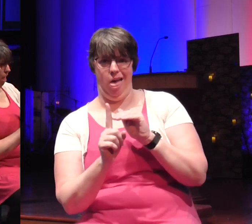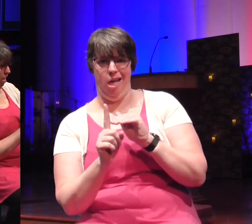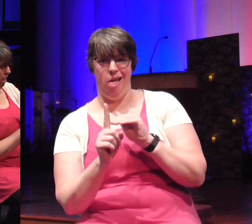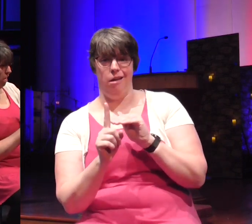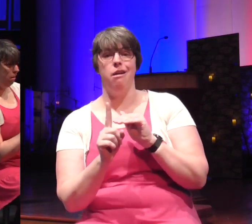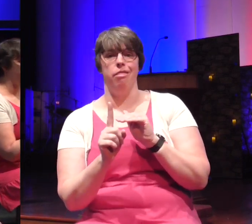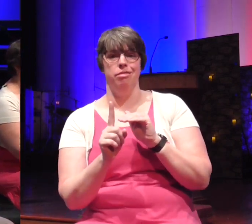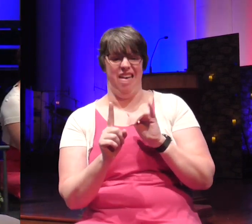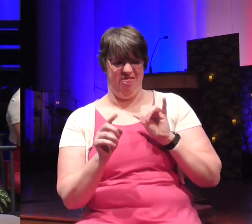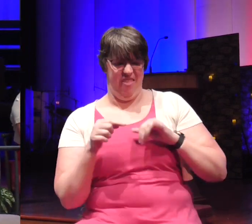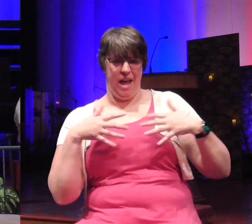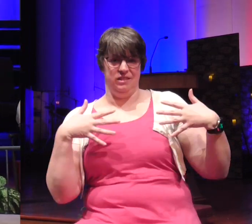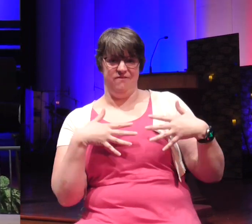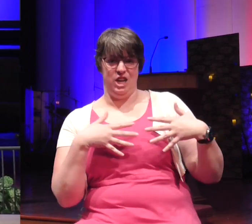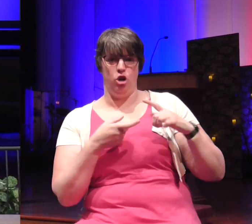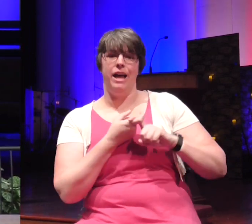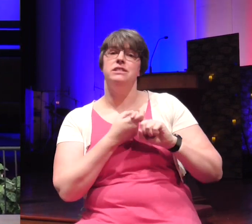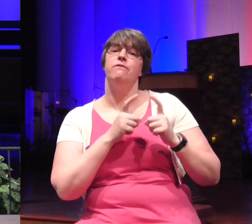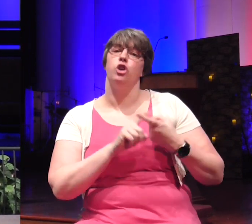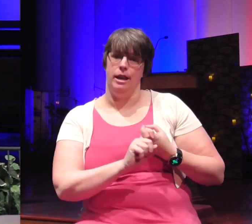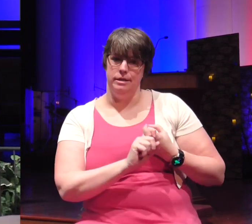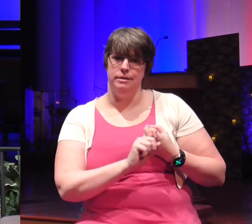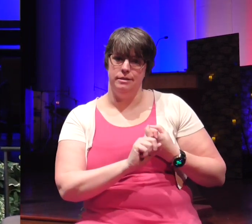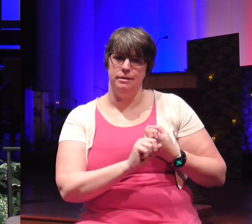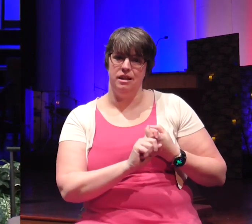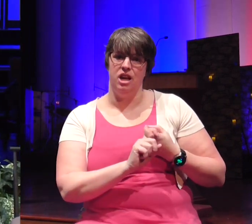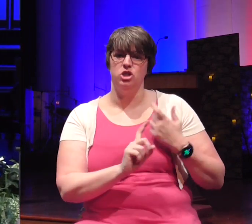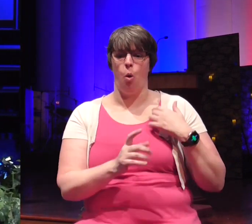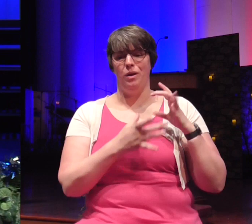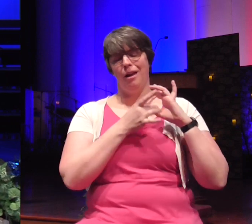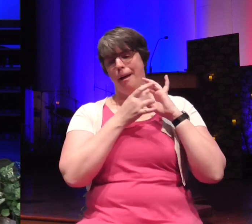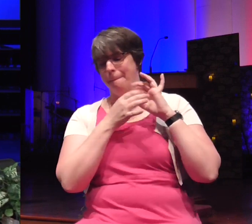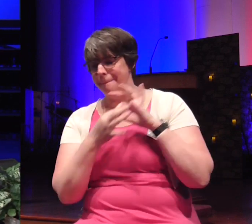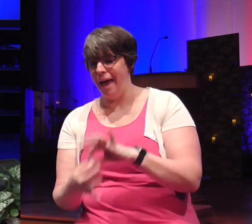can connect with our passion for our